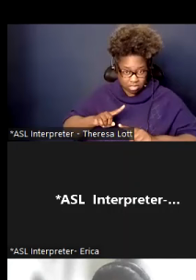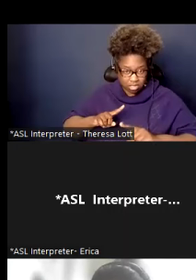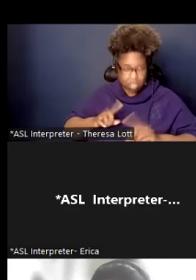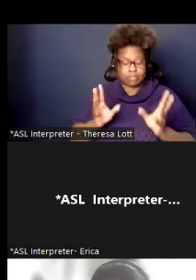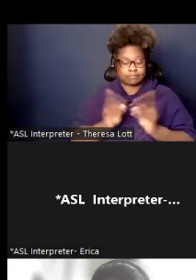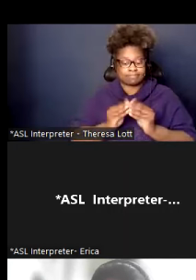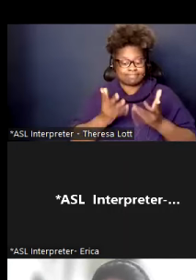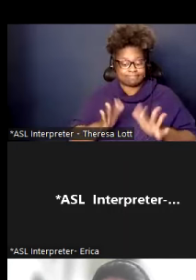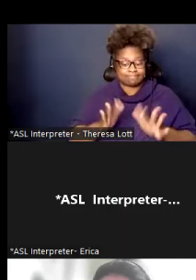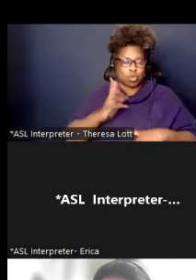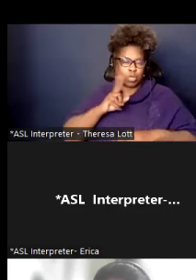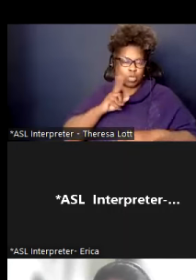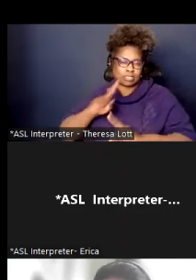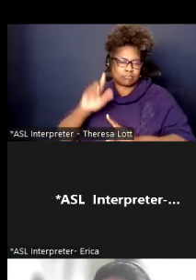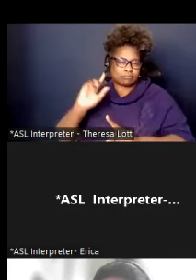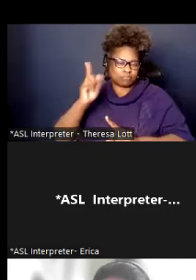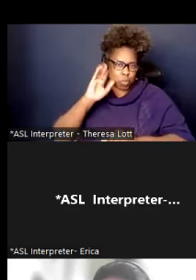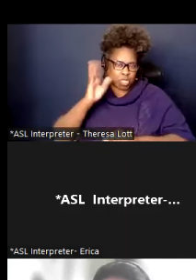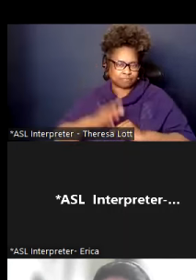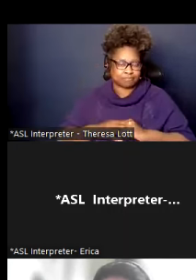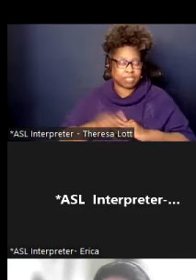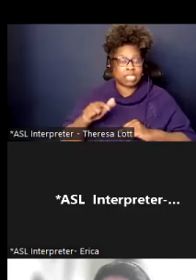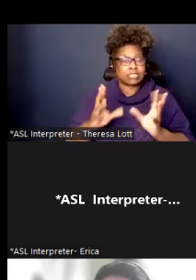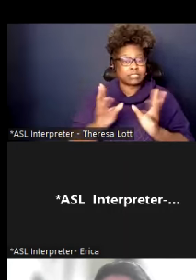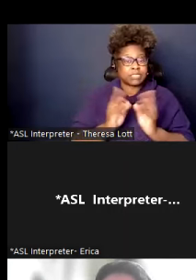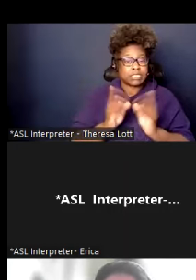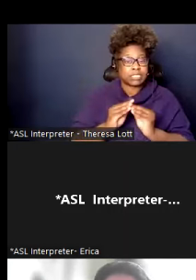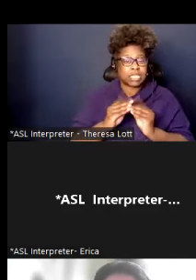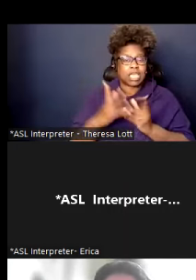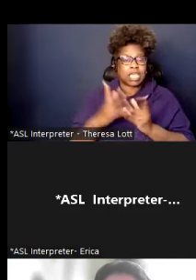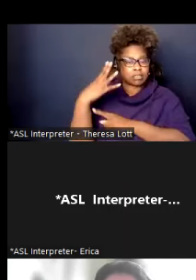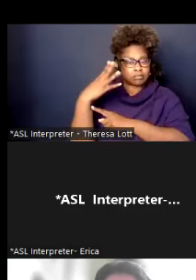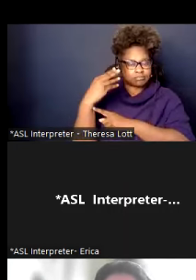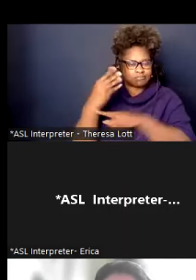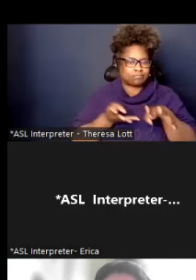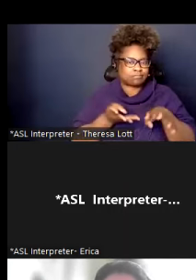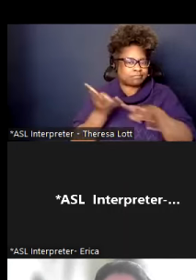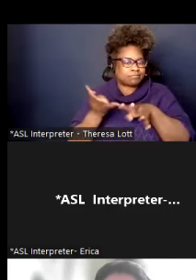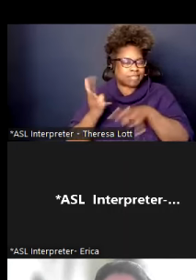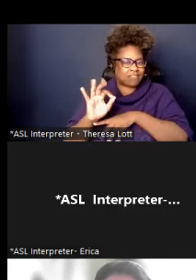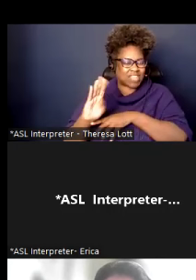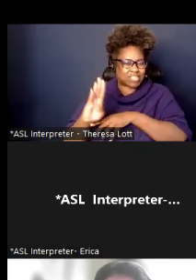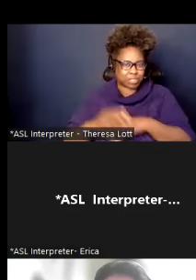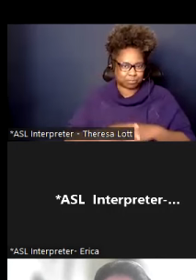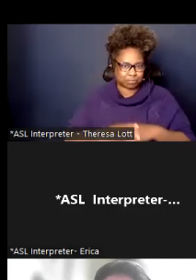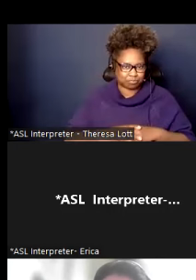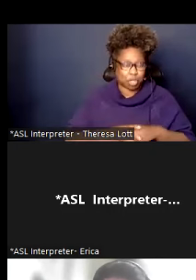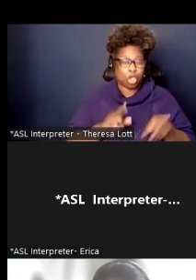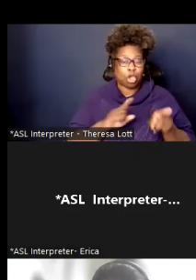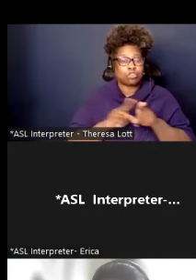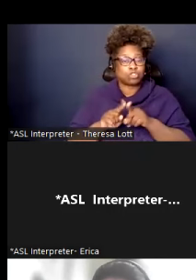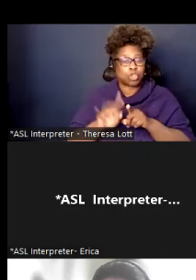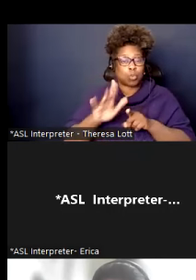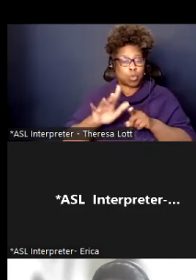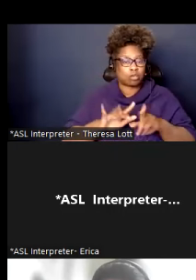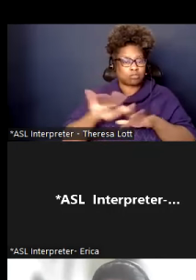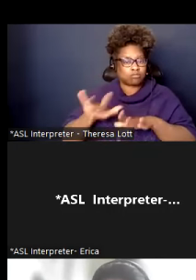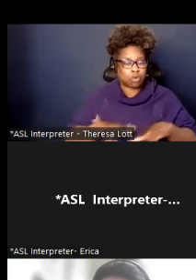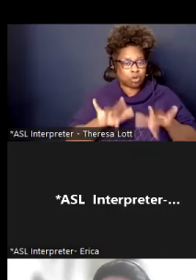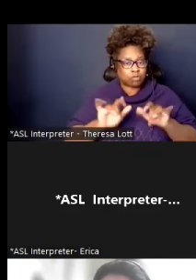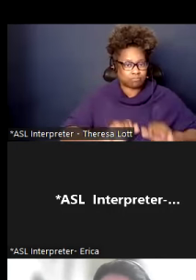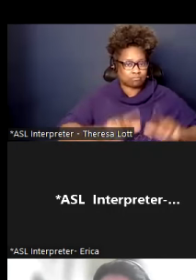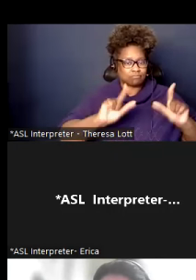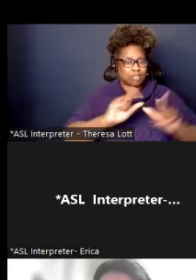is being recorded and live streamed to Facebook. We will post recordings to YouTube and our website in Spanish and